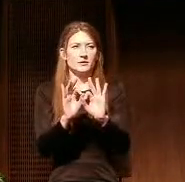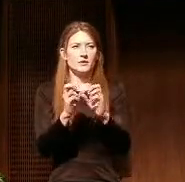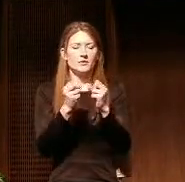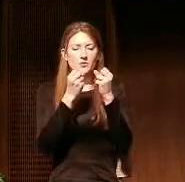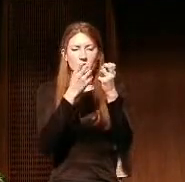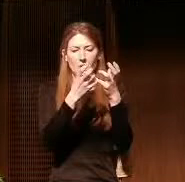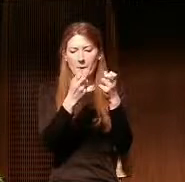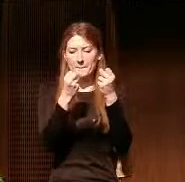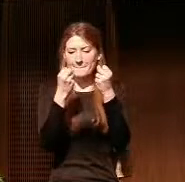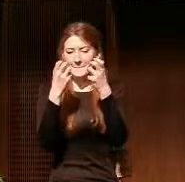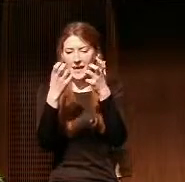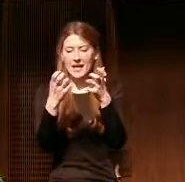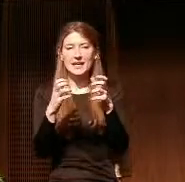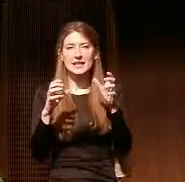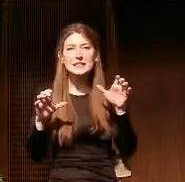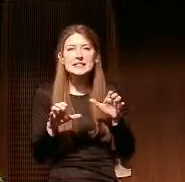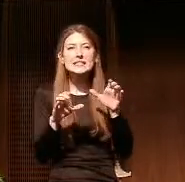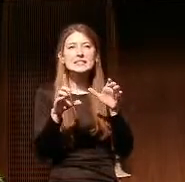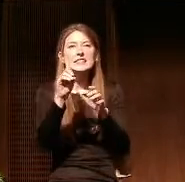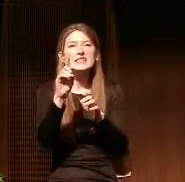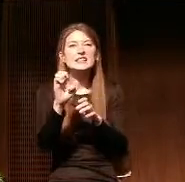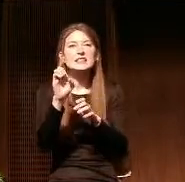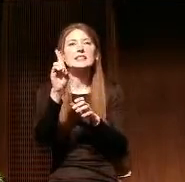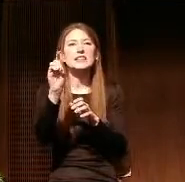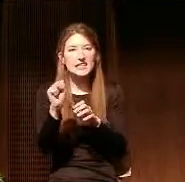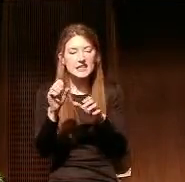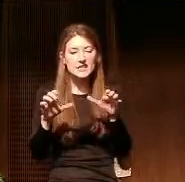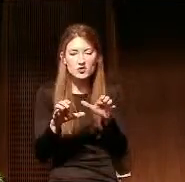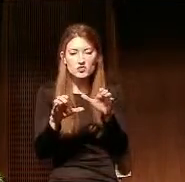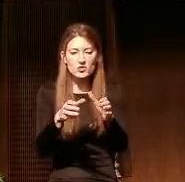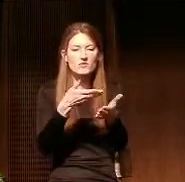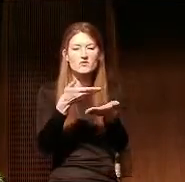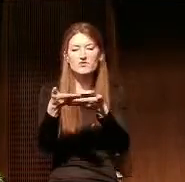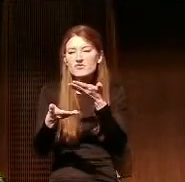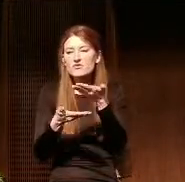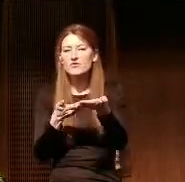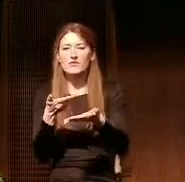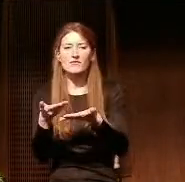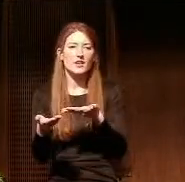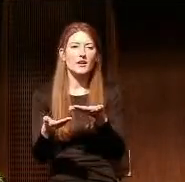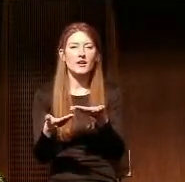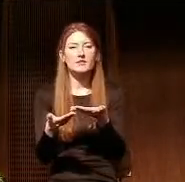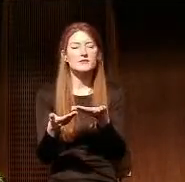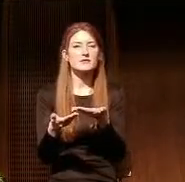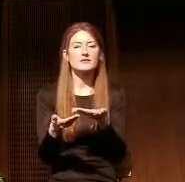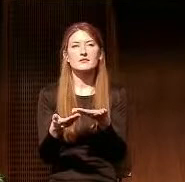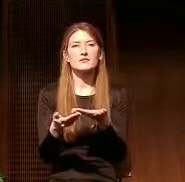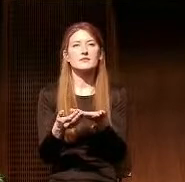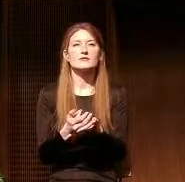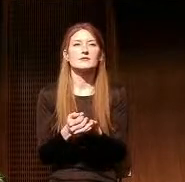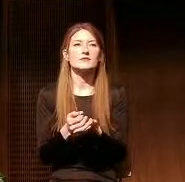many deeds, so much service that just accompanies our brother